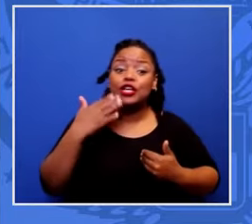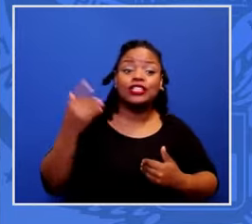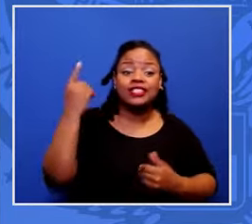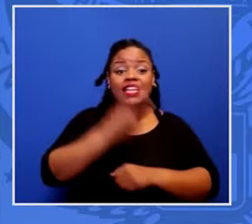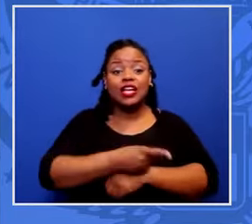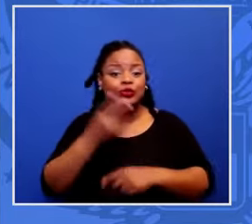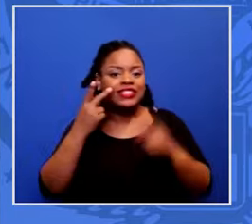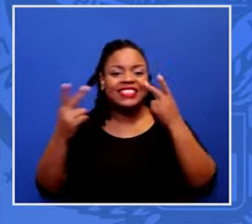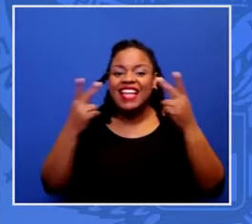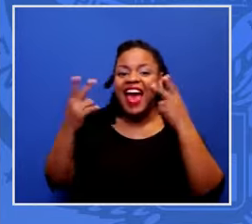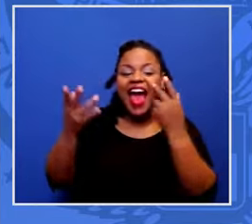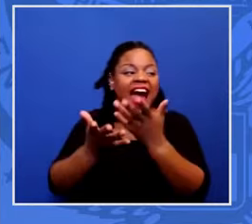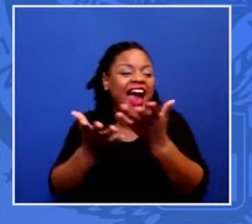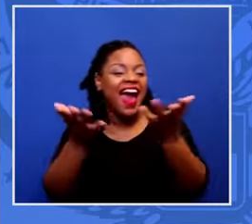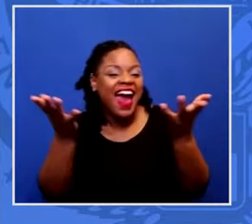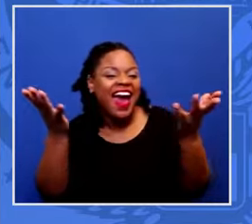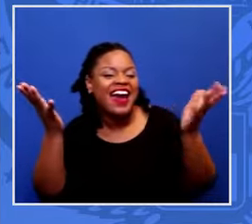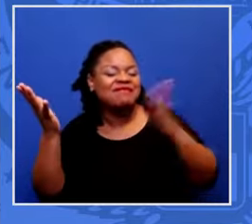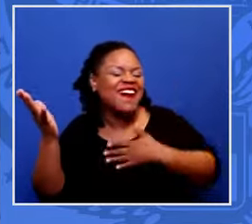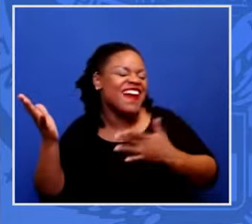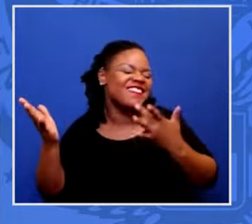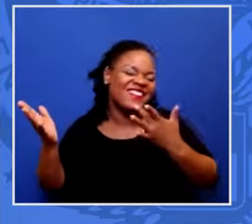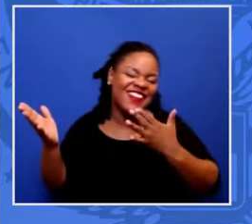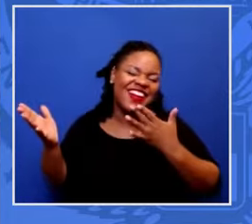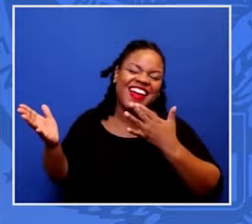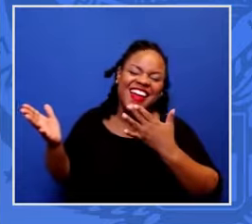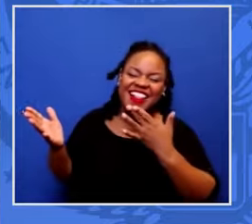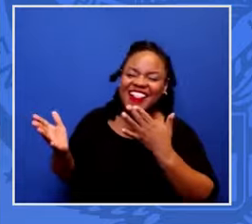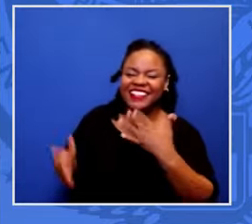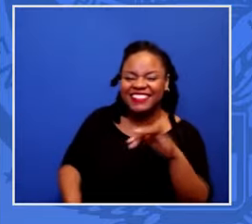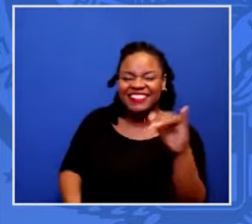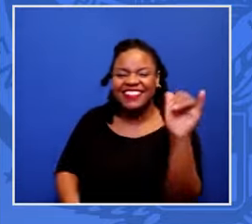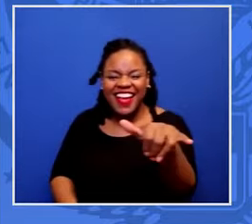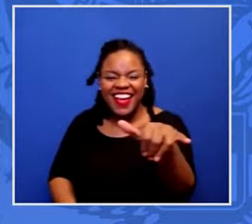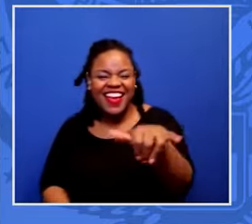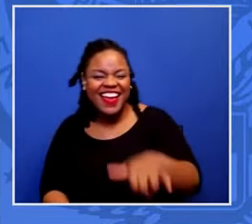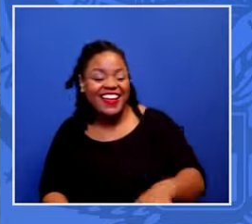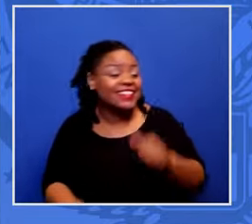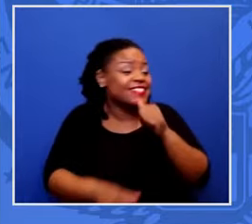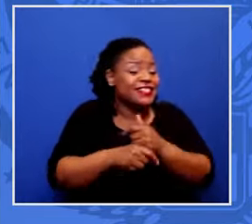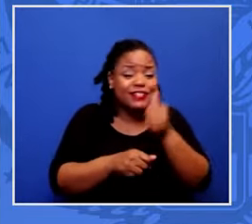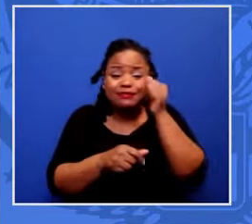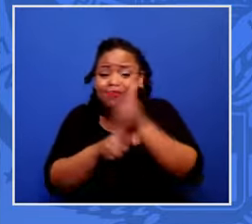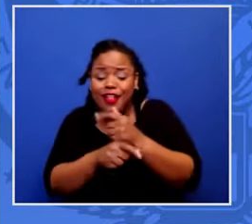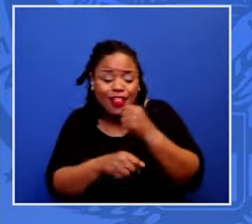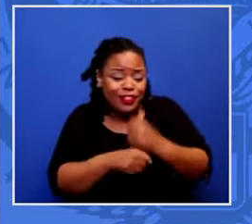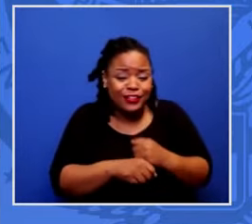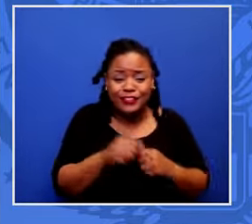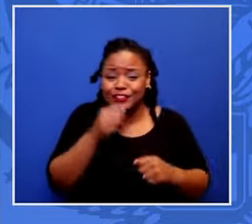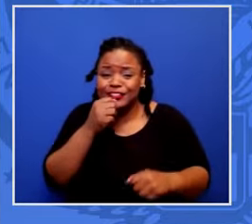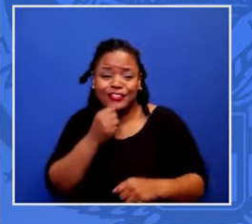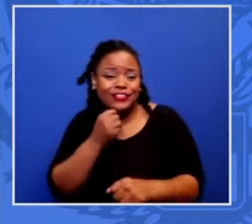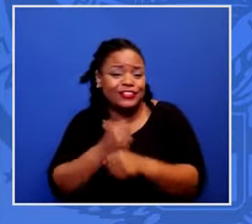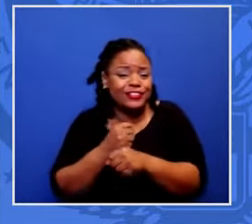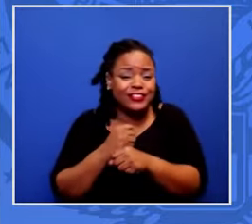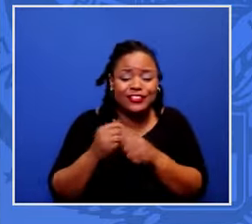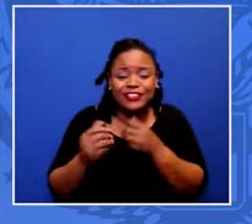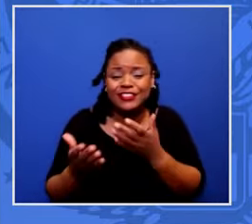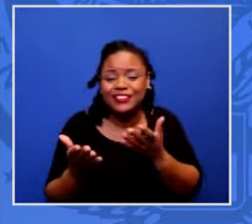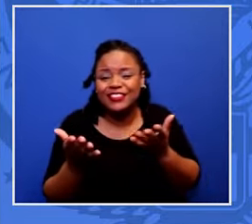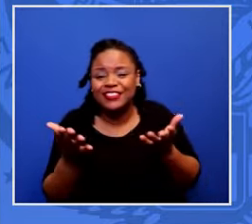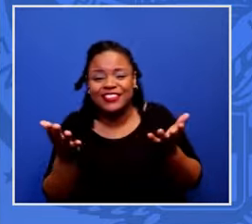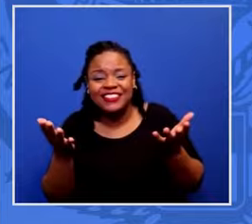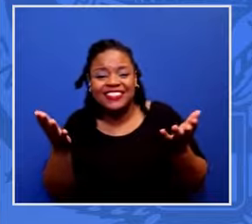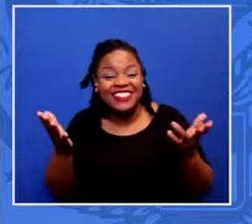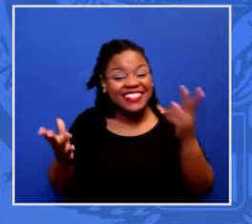colors, colors. My sisters and my brothers, see you like my